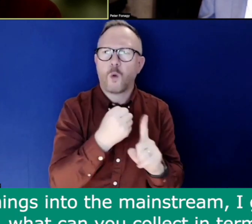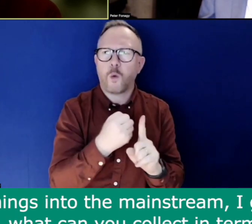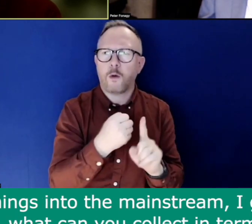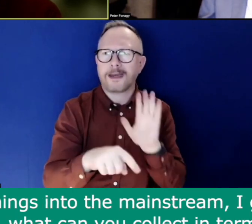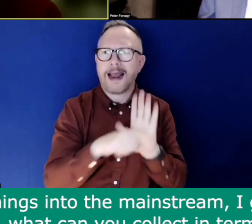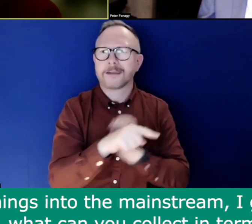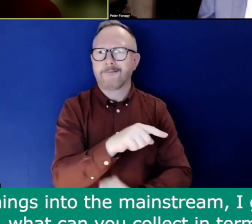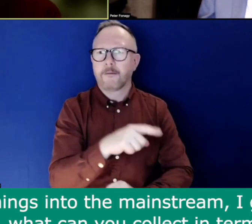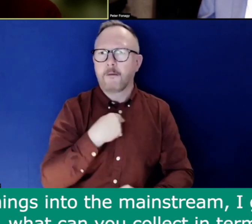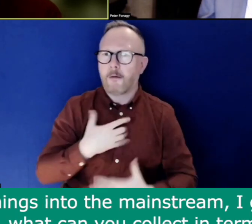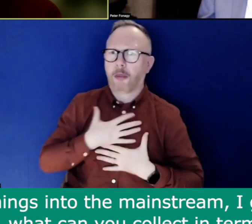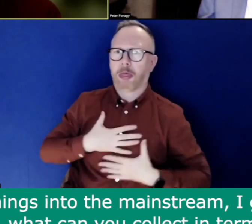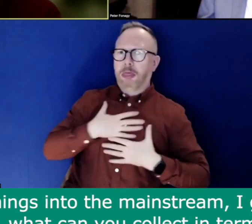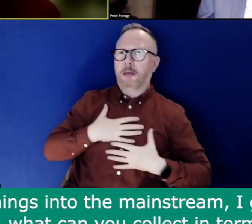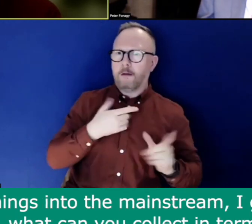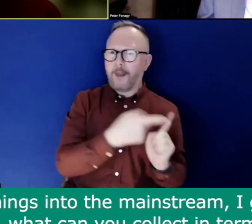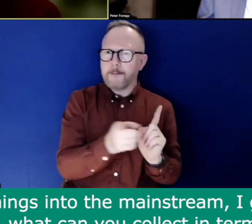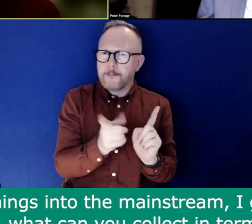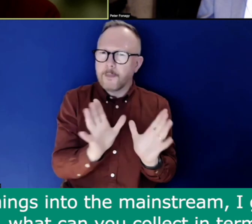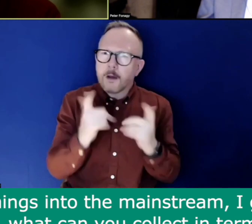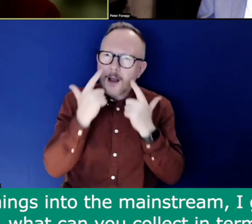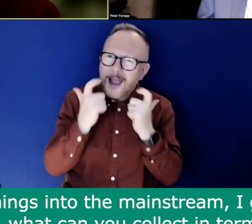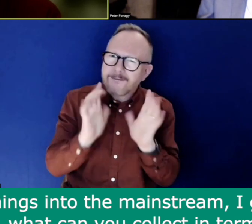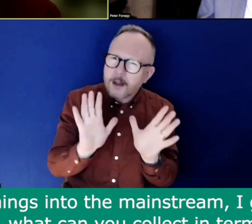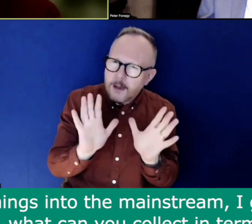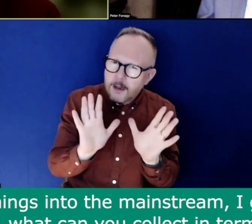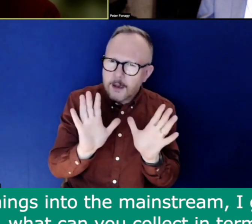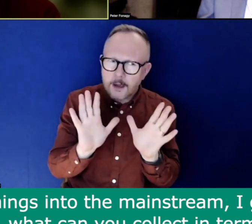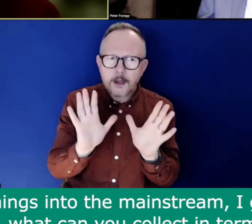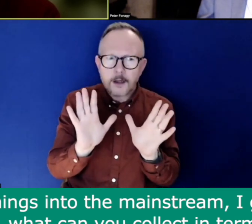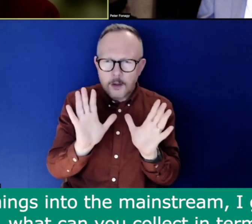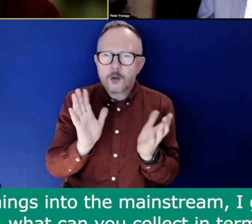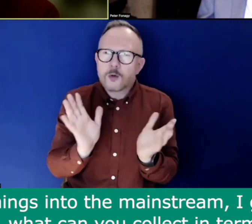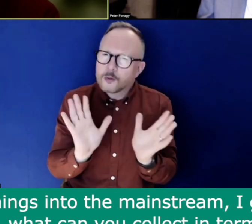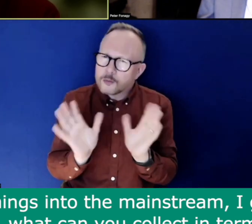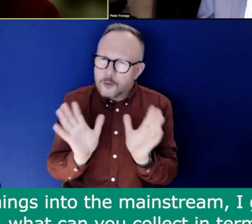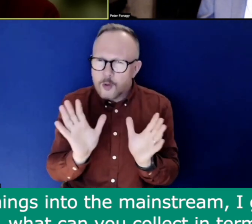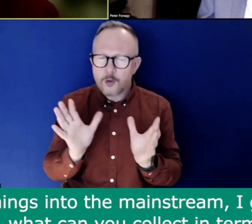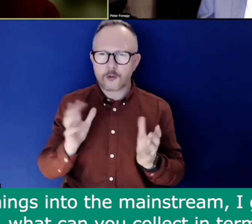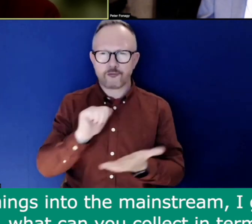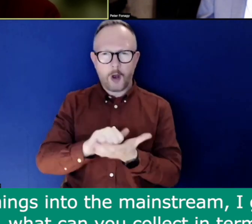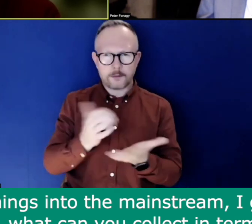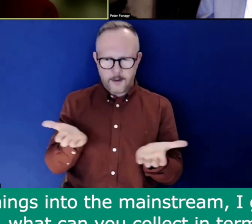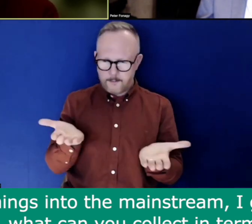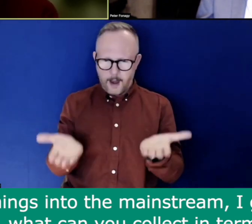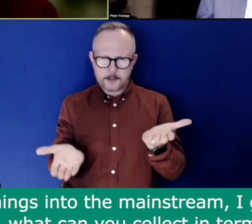So I think bringing those things into the mainstream, I guess, would be thinking about the balance of, well, what can you collect in terms